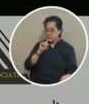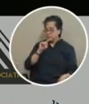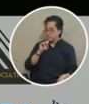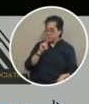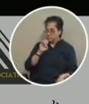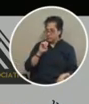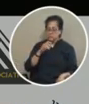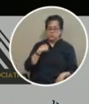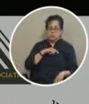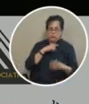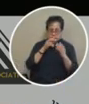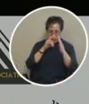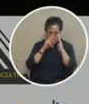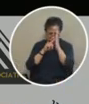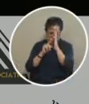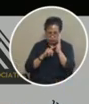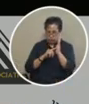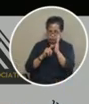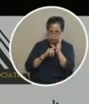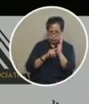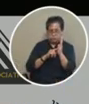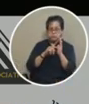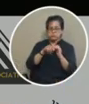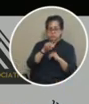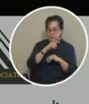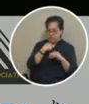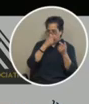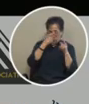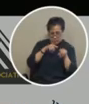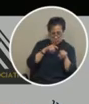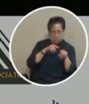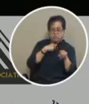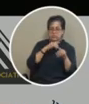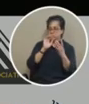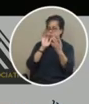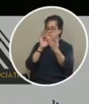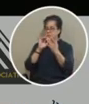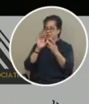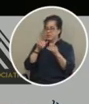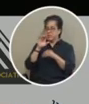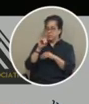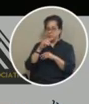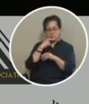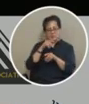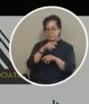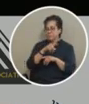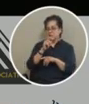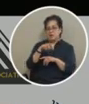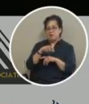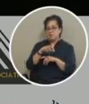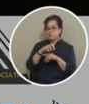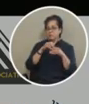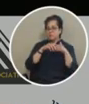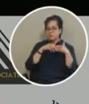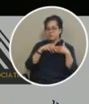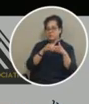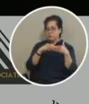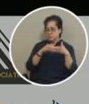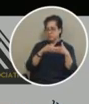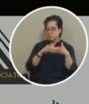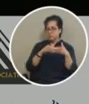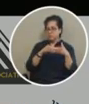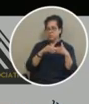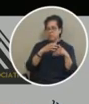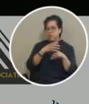our portfolio, and we're reaching out to all of these companies, understanding that we're going to have to be flexible and